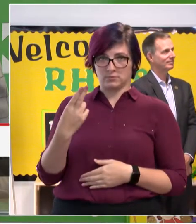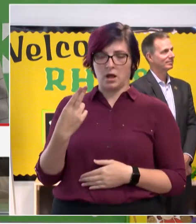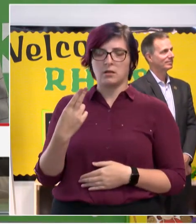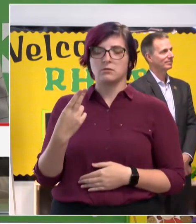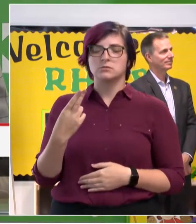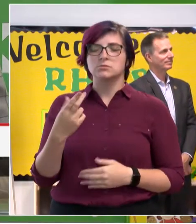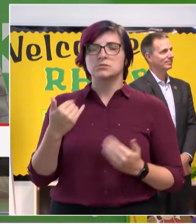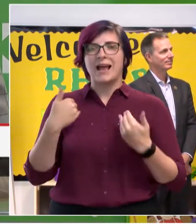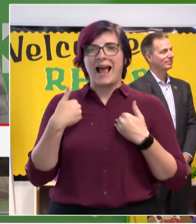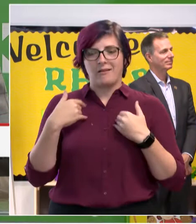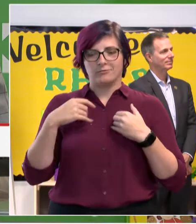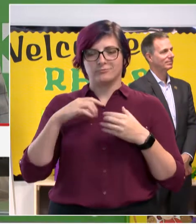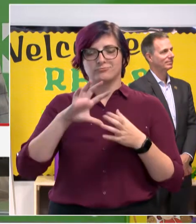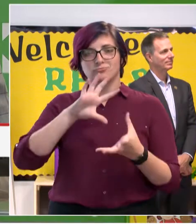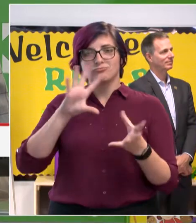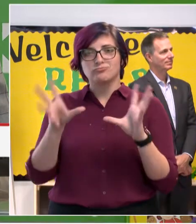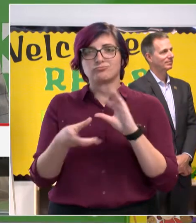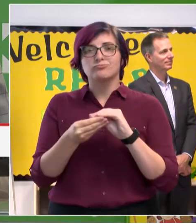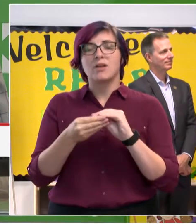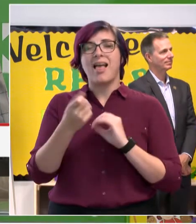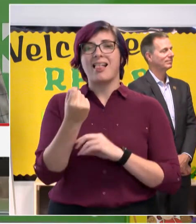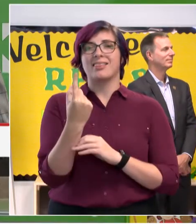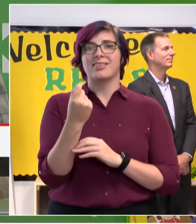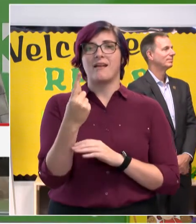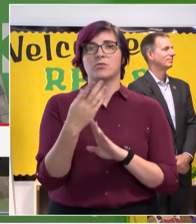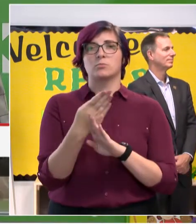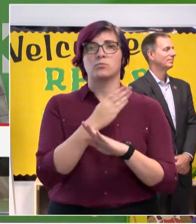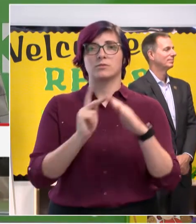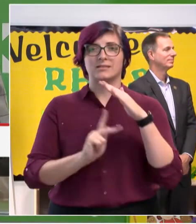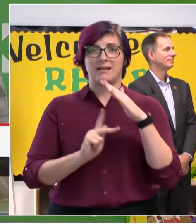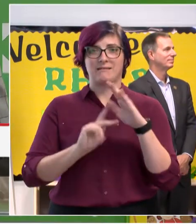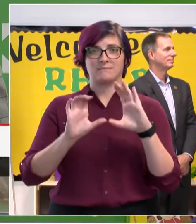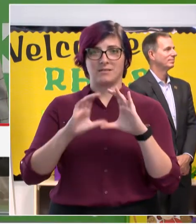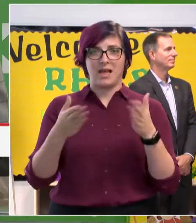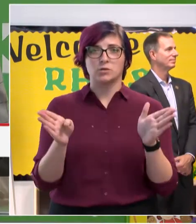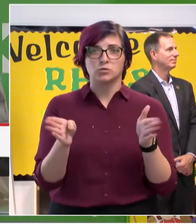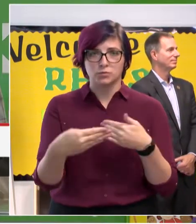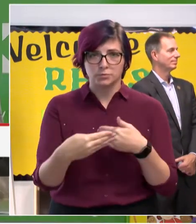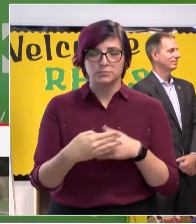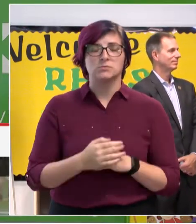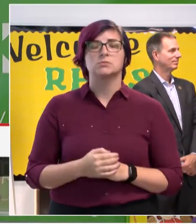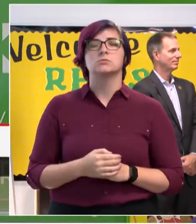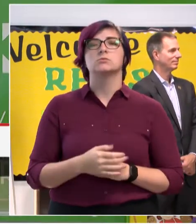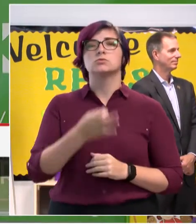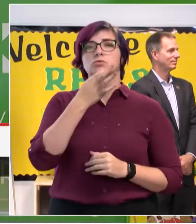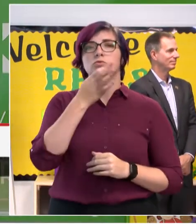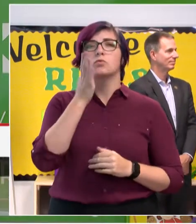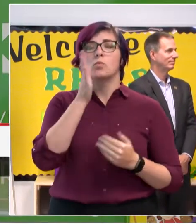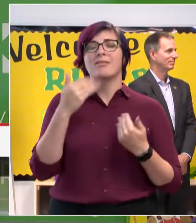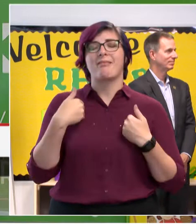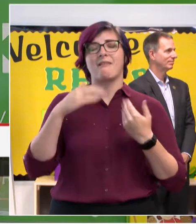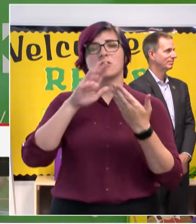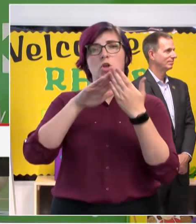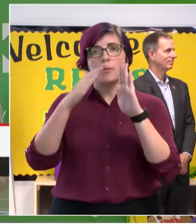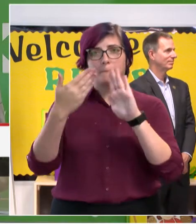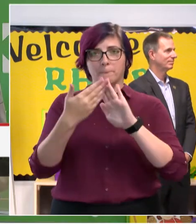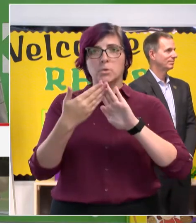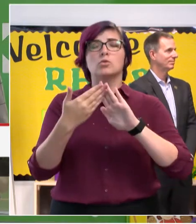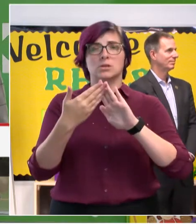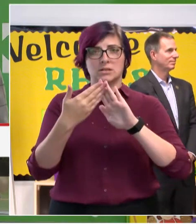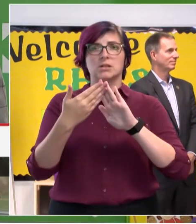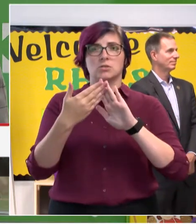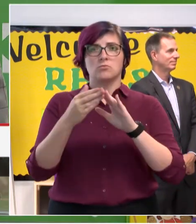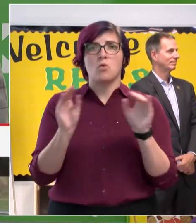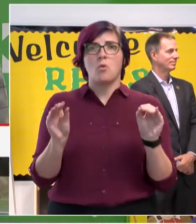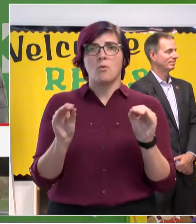11 pre-K classrooms. And I mentioned we'll soon have a community-based organization that